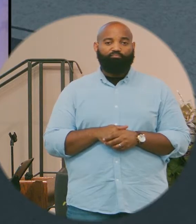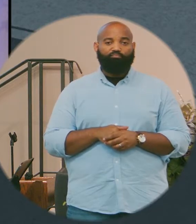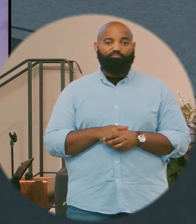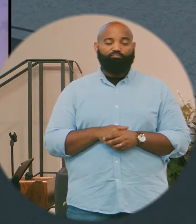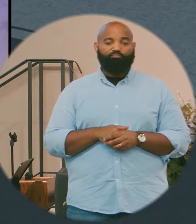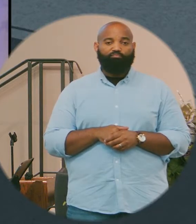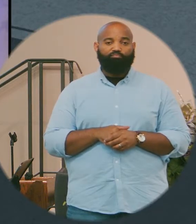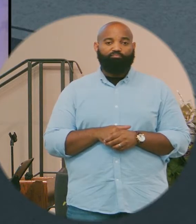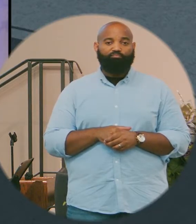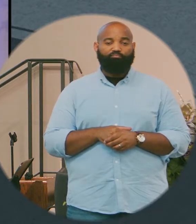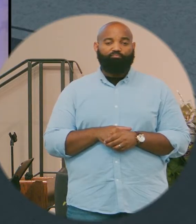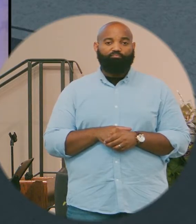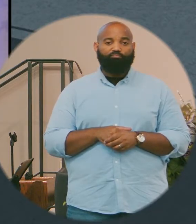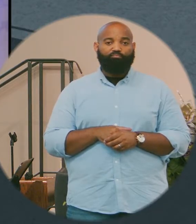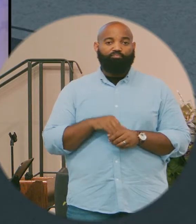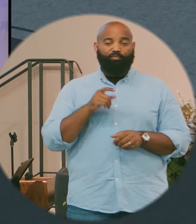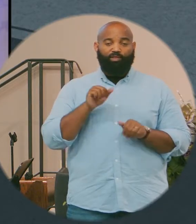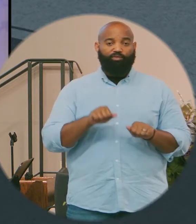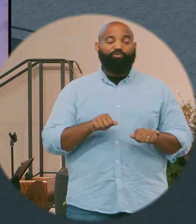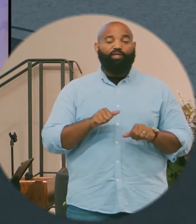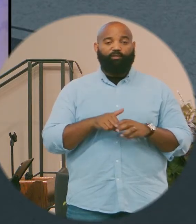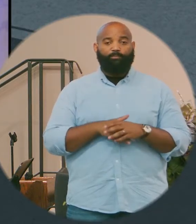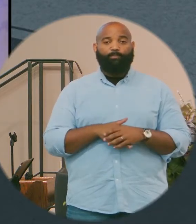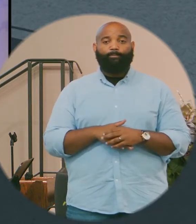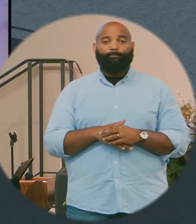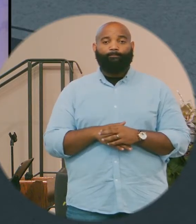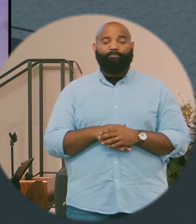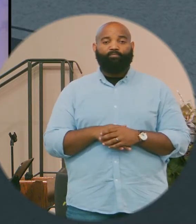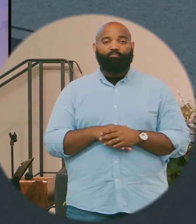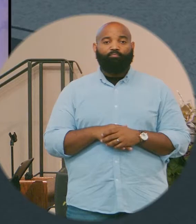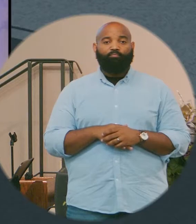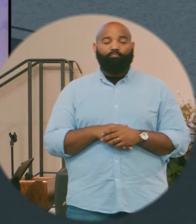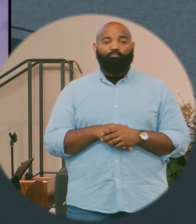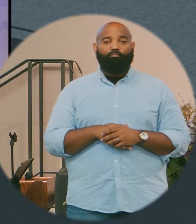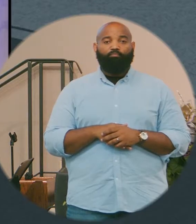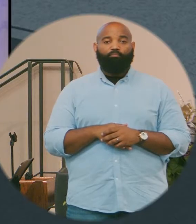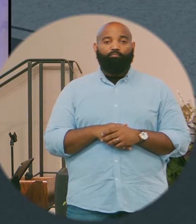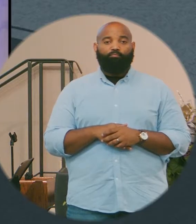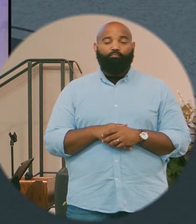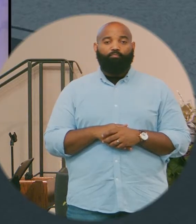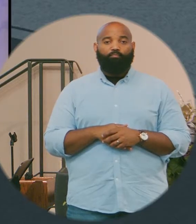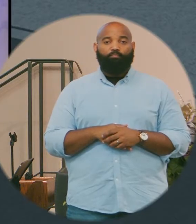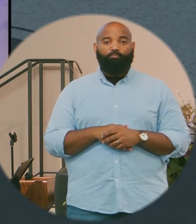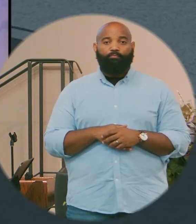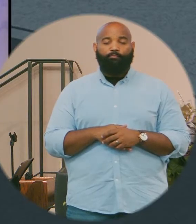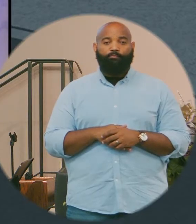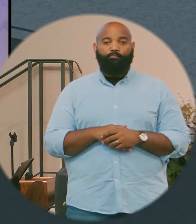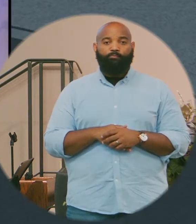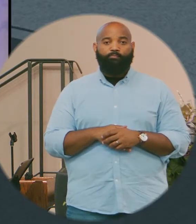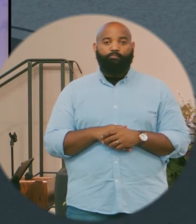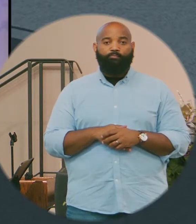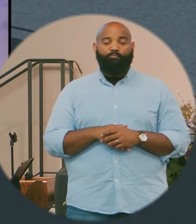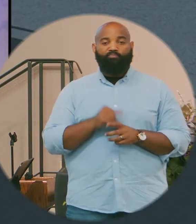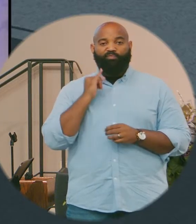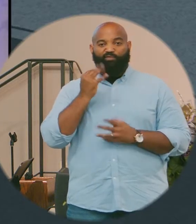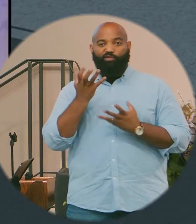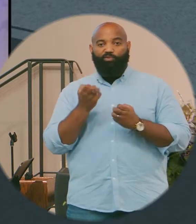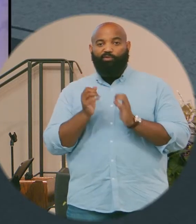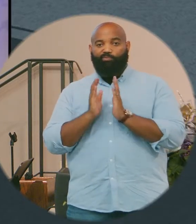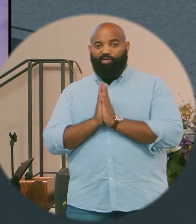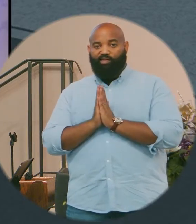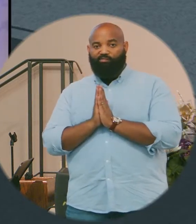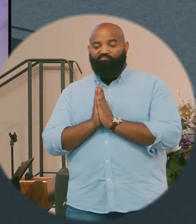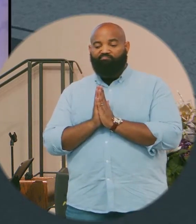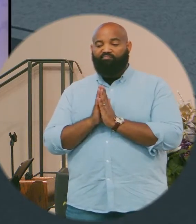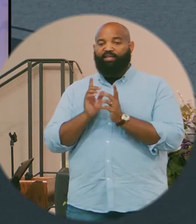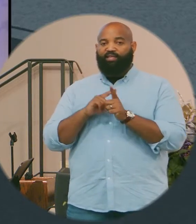you may want to connect with. You can be a partner. Click on that link. And then if you need prayer, put